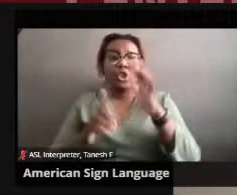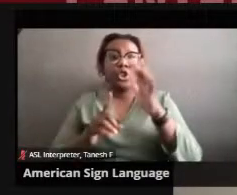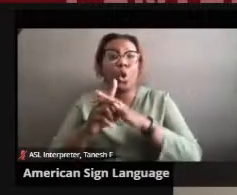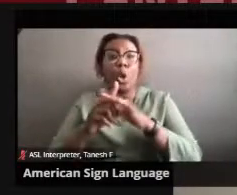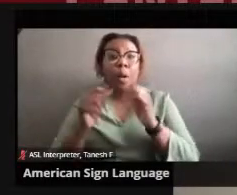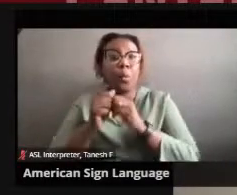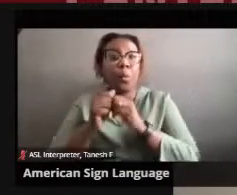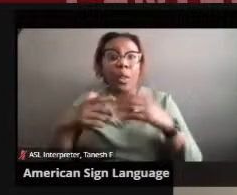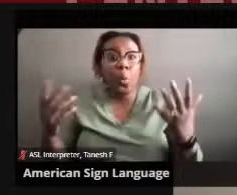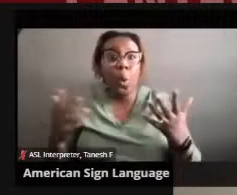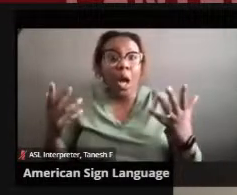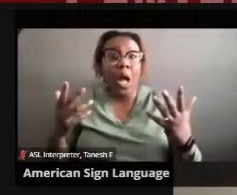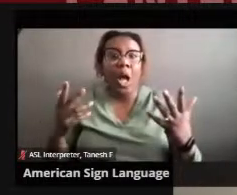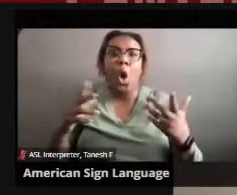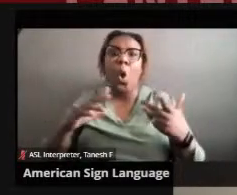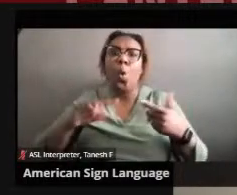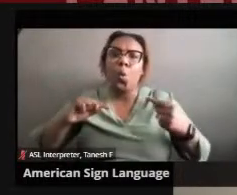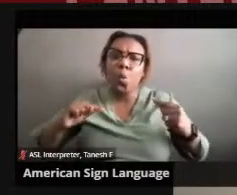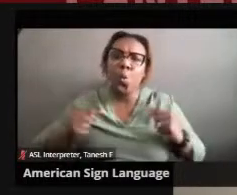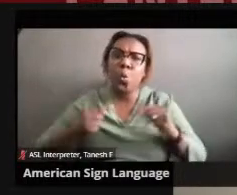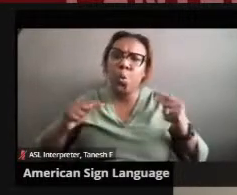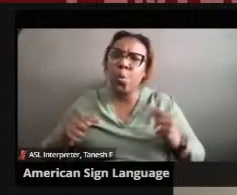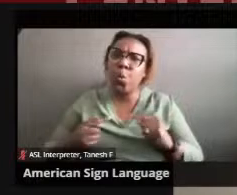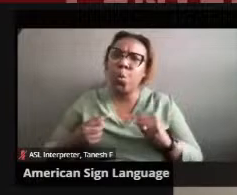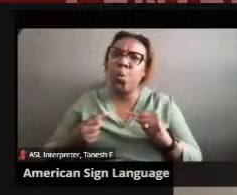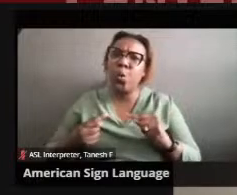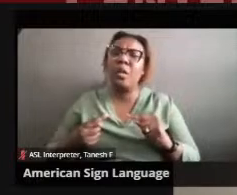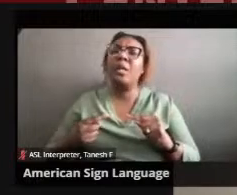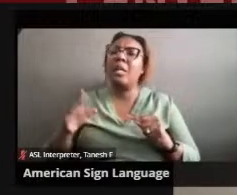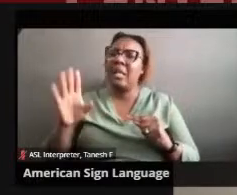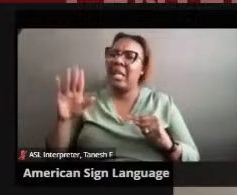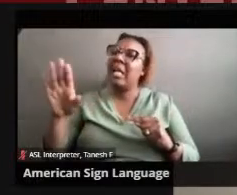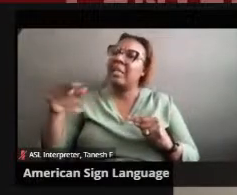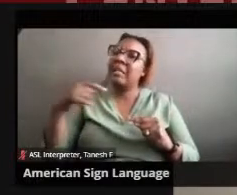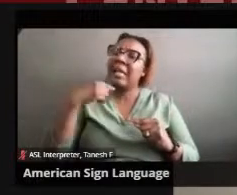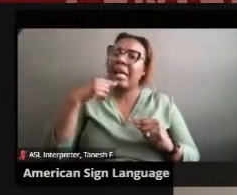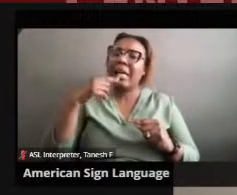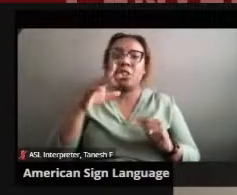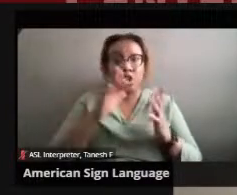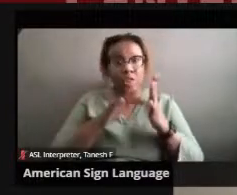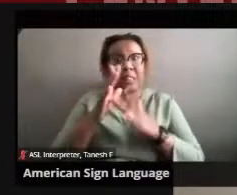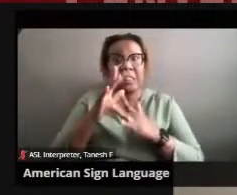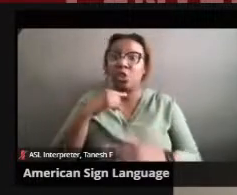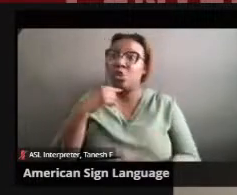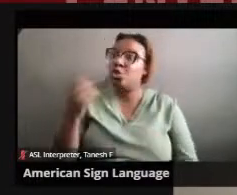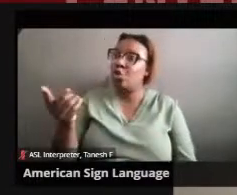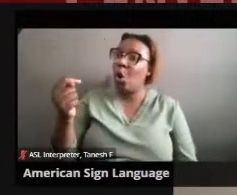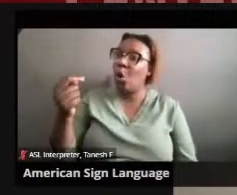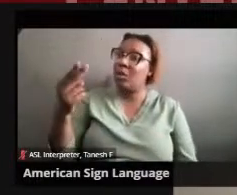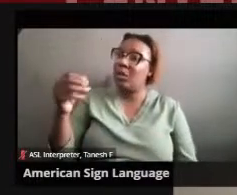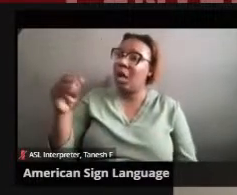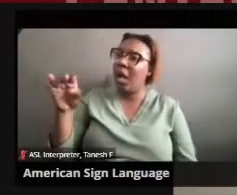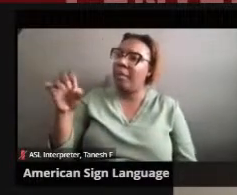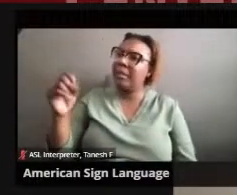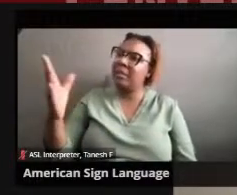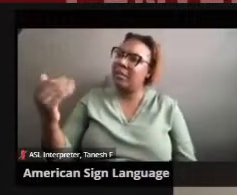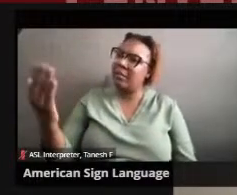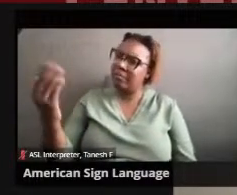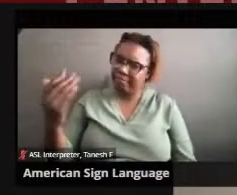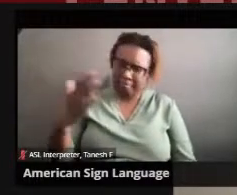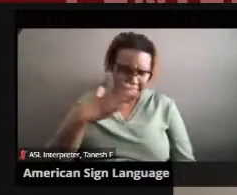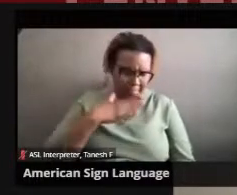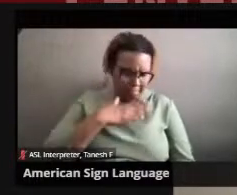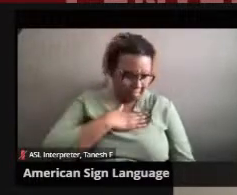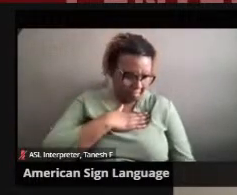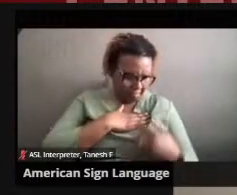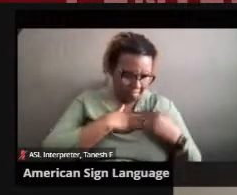so deep that he invites Thomas to place his hands inside. So I invite you into